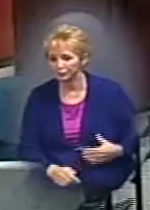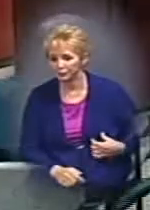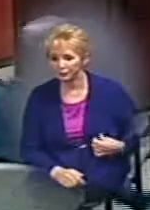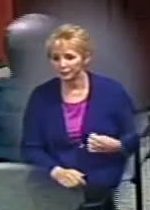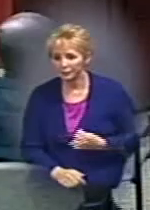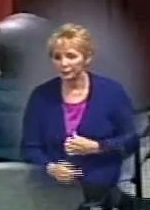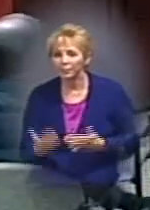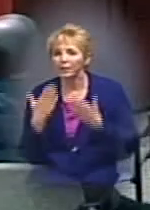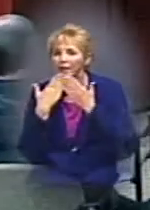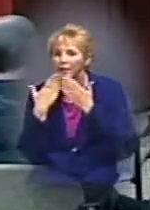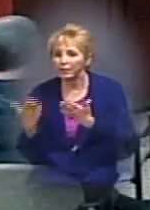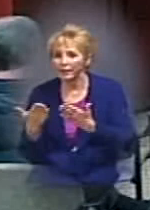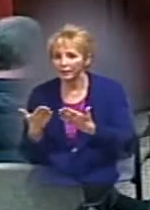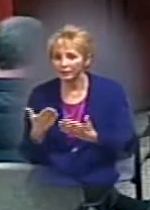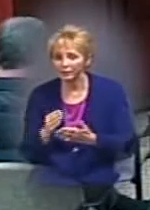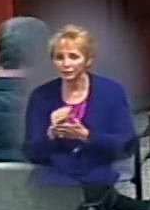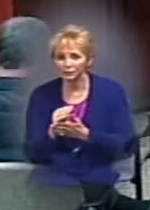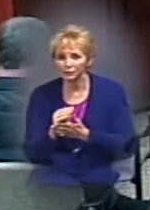Thank you, Mr. Mayor.